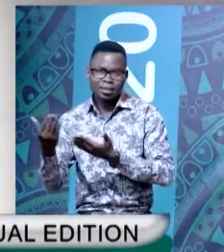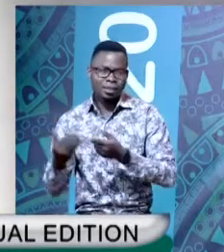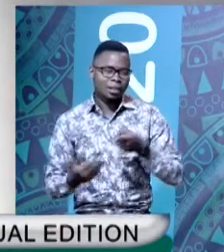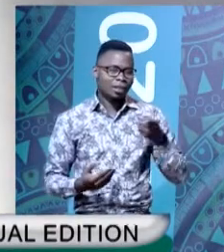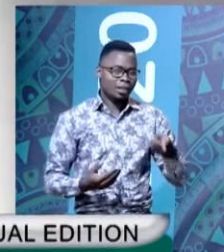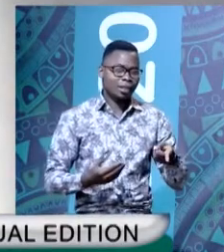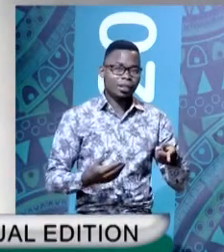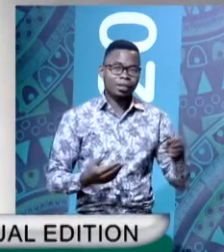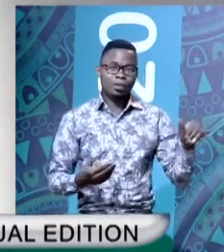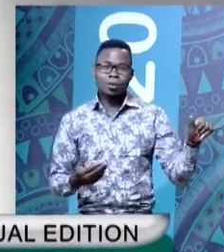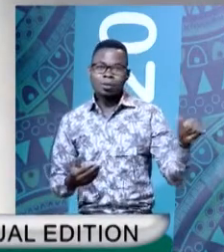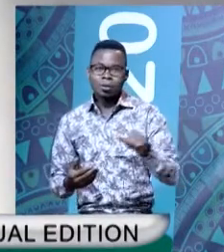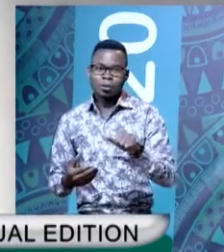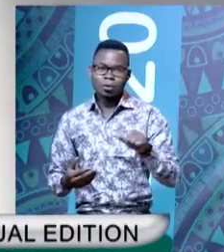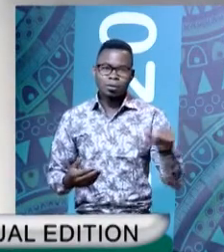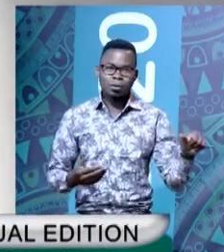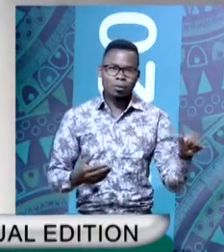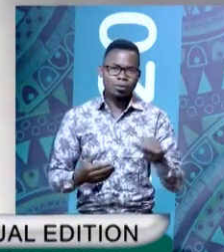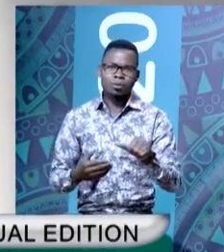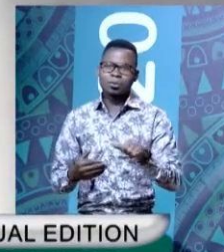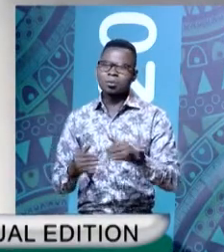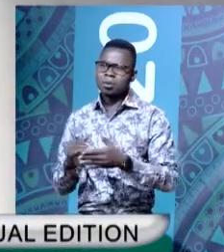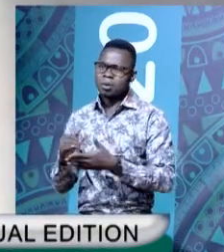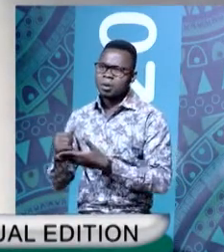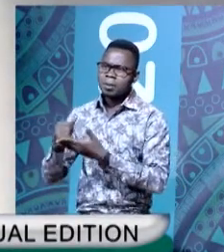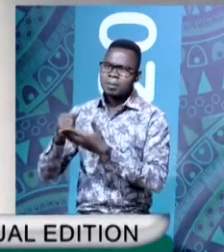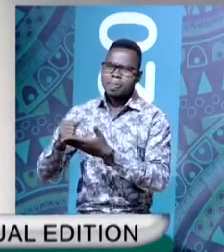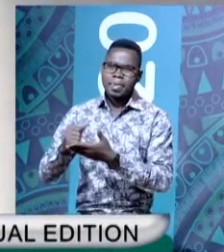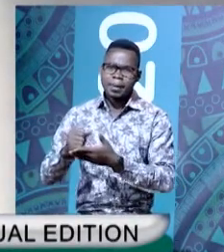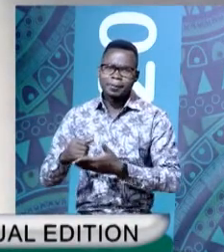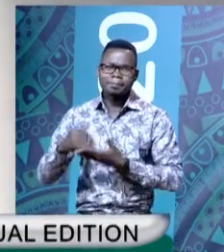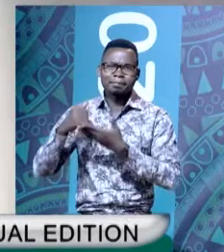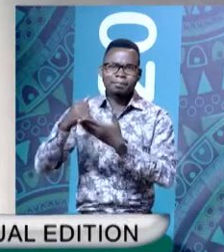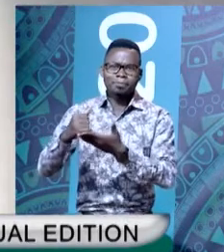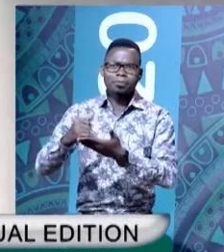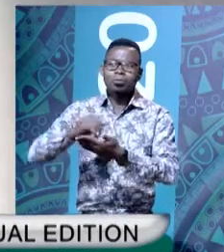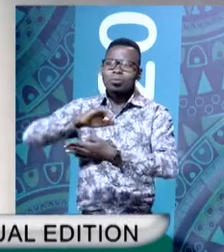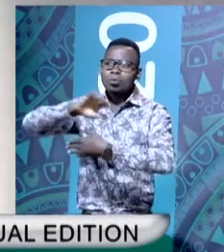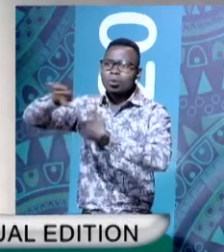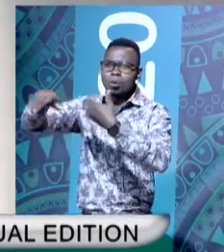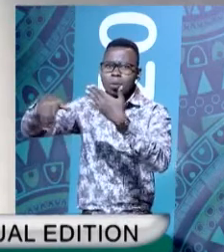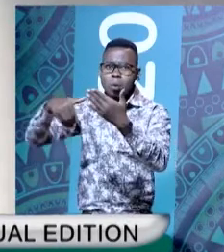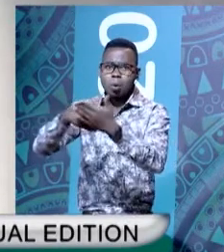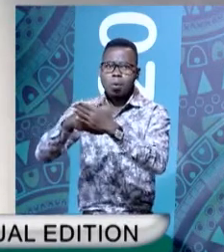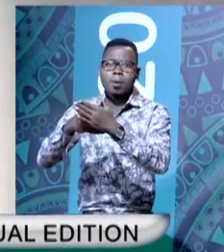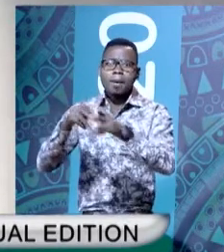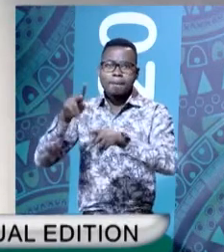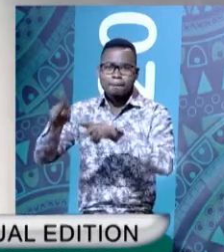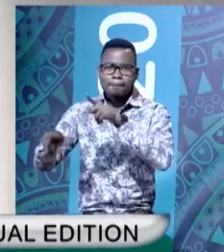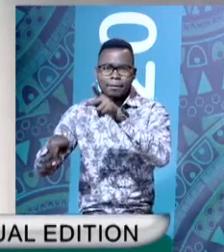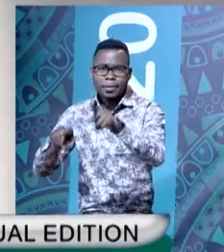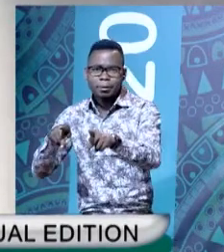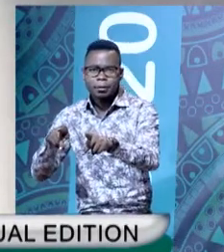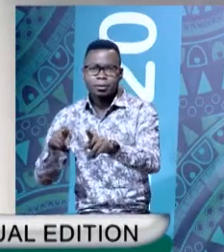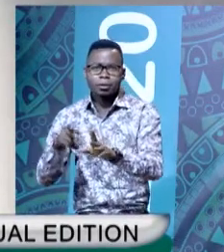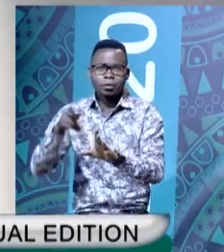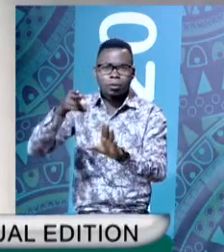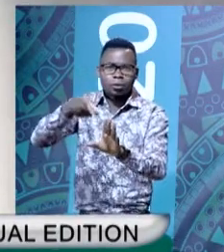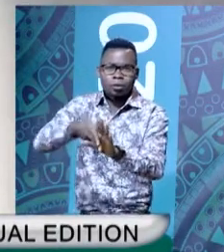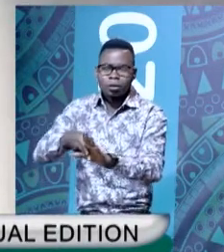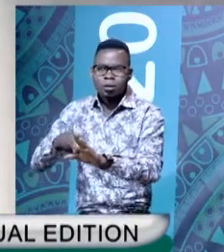to book all people who we are involved in corrupt practices. He has